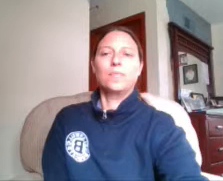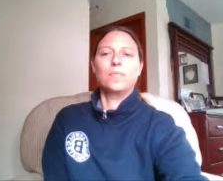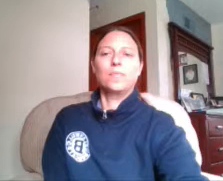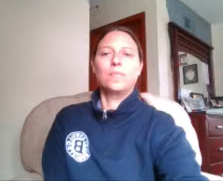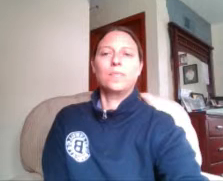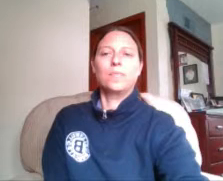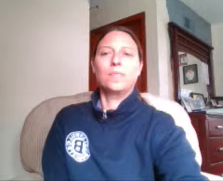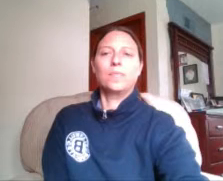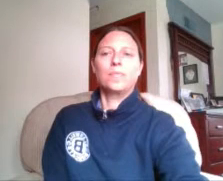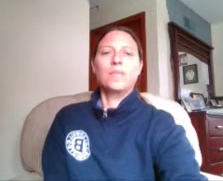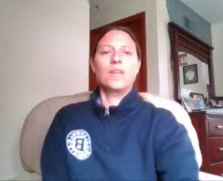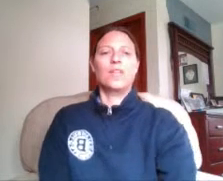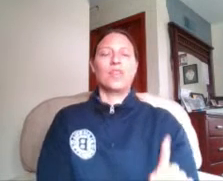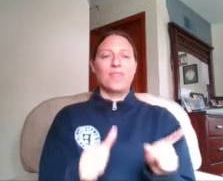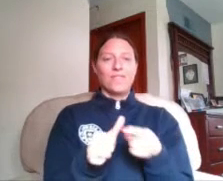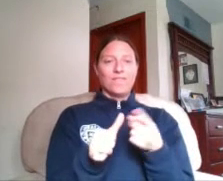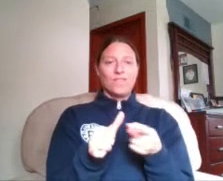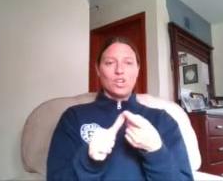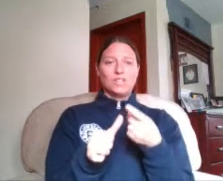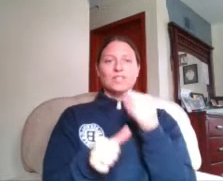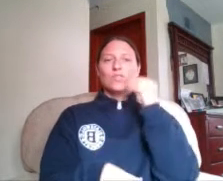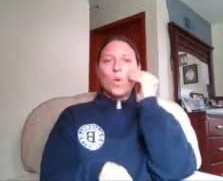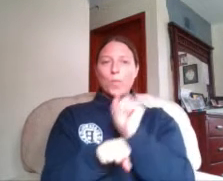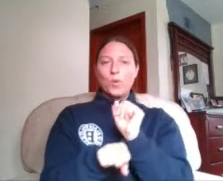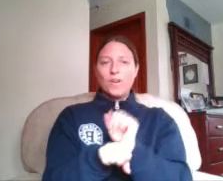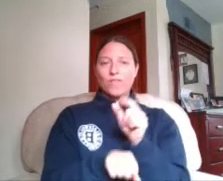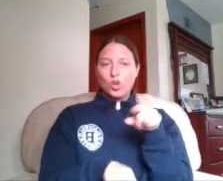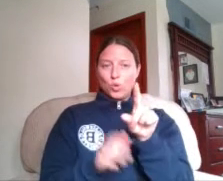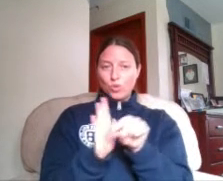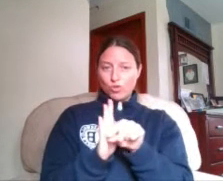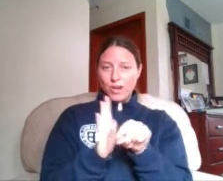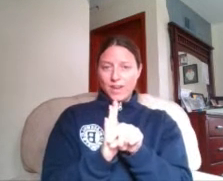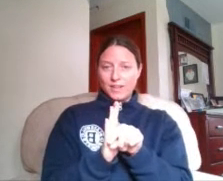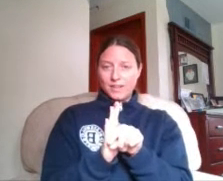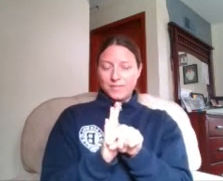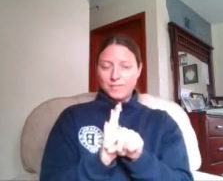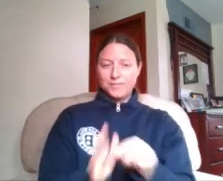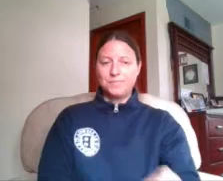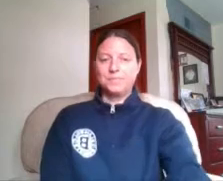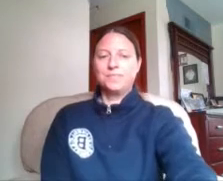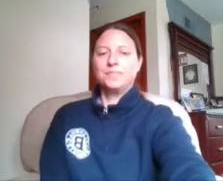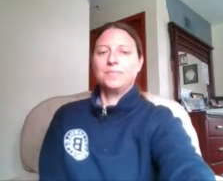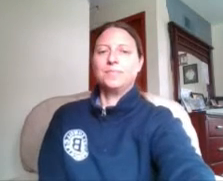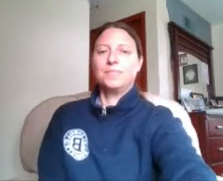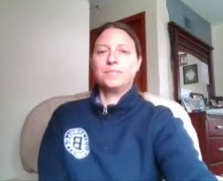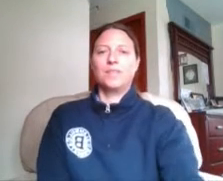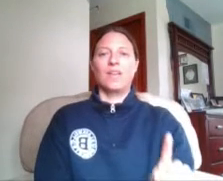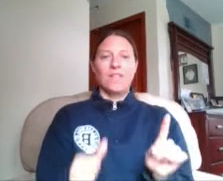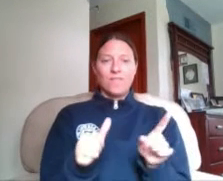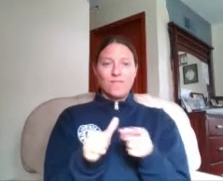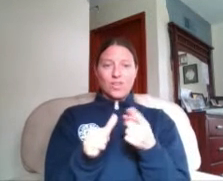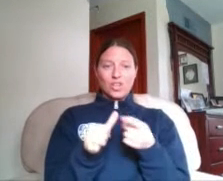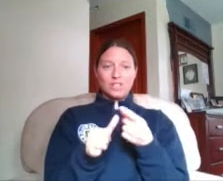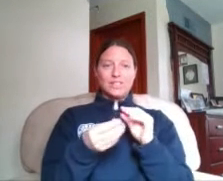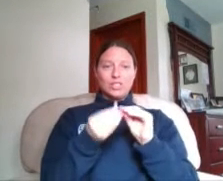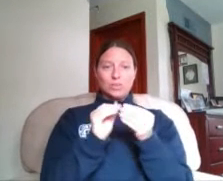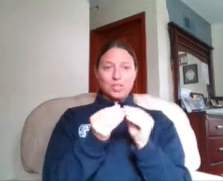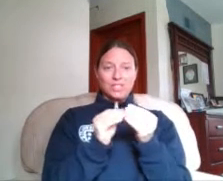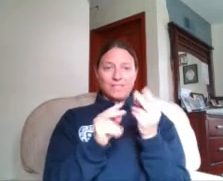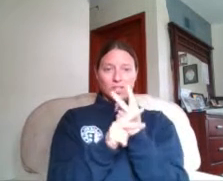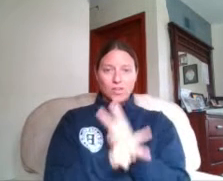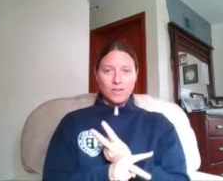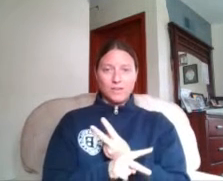Our first slide is numeracy. It says Yasmin is training for a marathon.